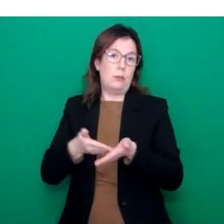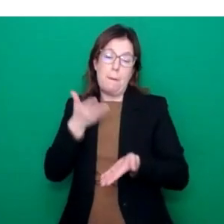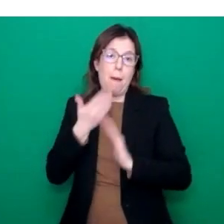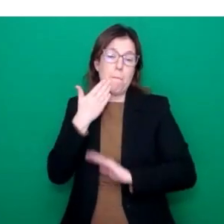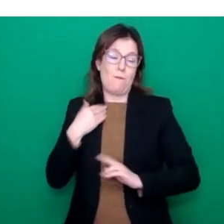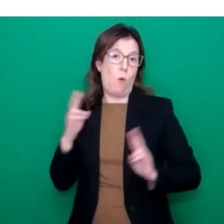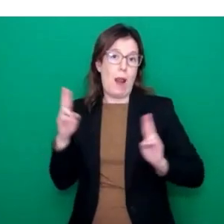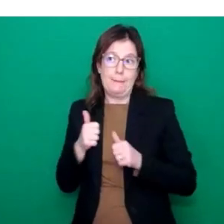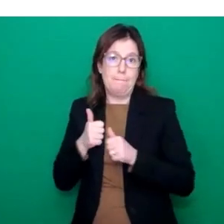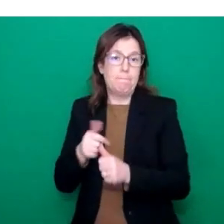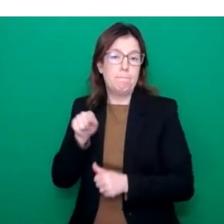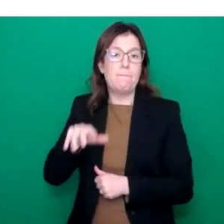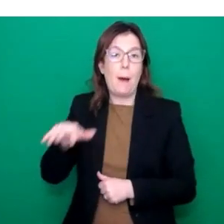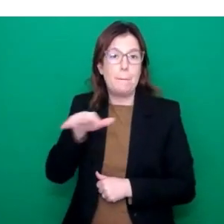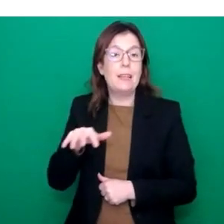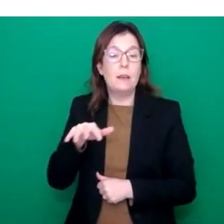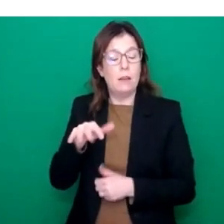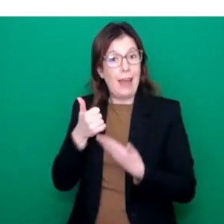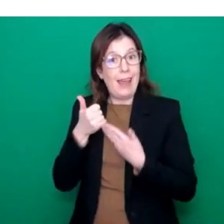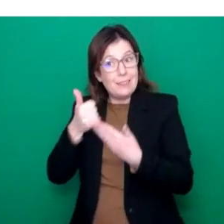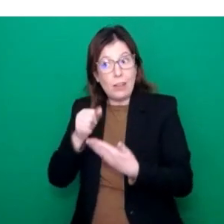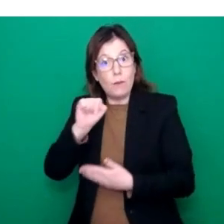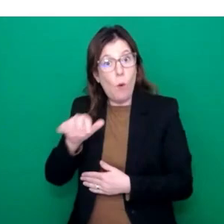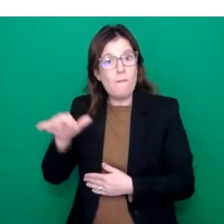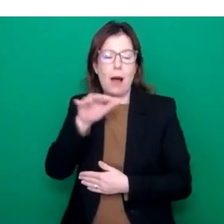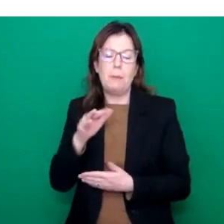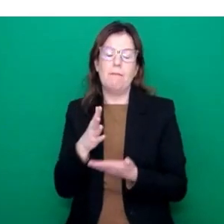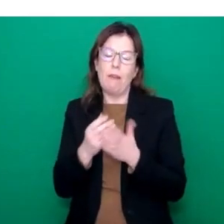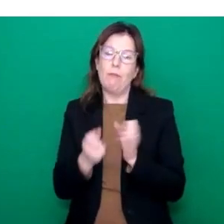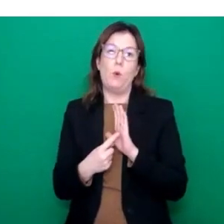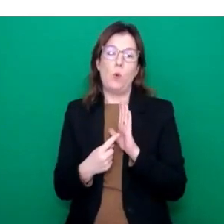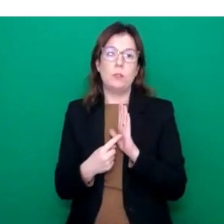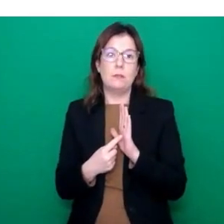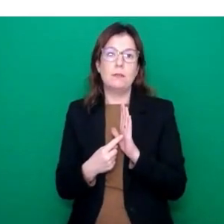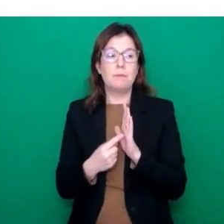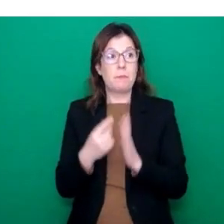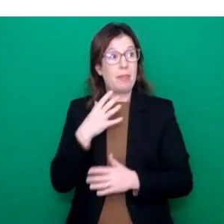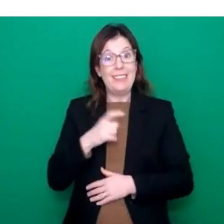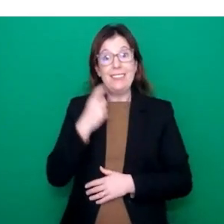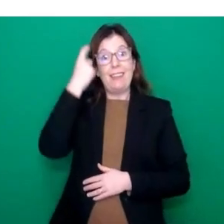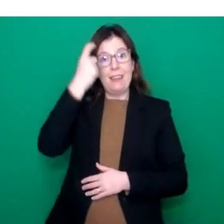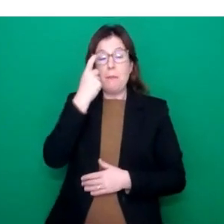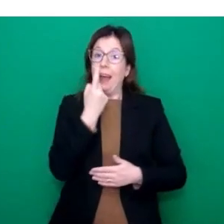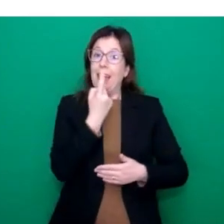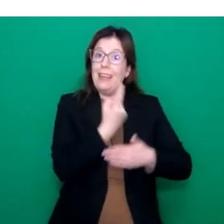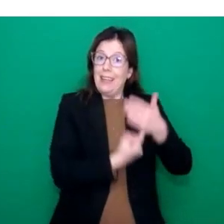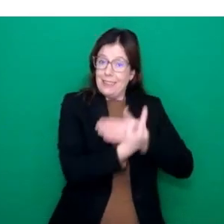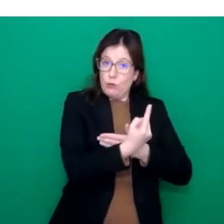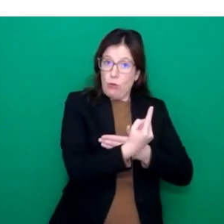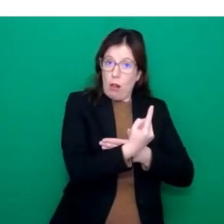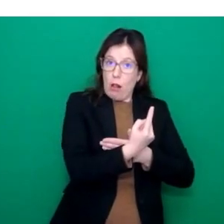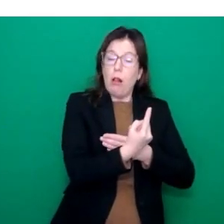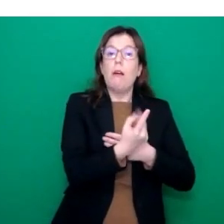to. And I do think that that's a really important part of the work that we're doing. We really need to be thinking about the individual and